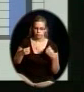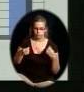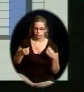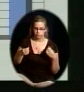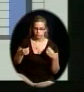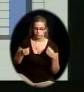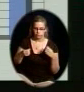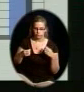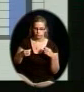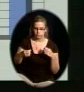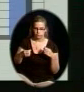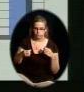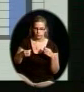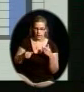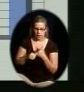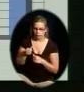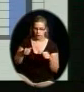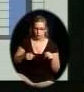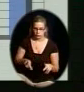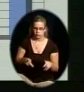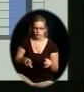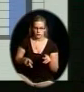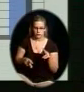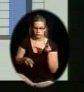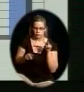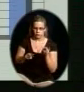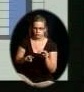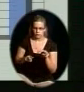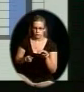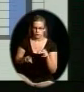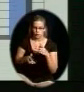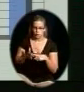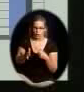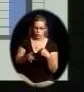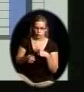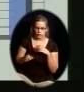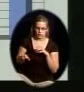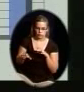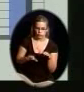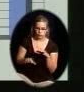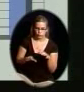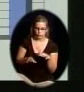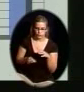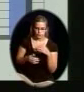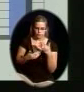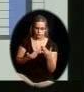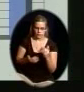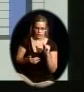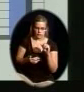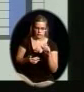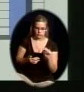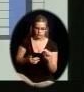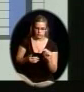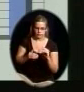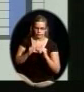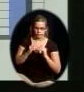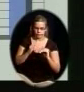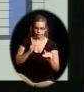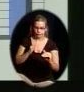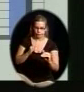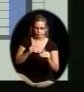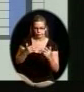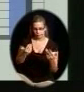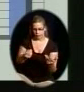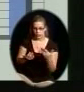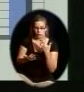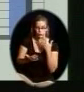to see those and to see how that impacts what we do in teaching and learning. We know that our ACT scores are flat. When we look at them,